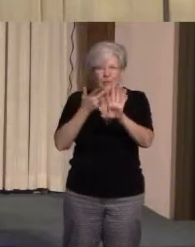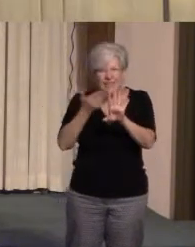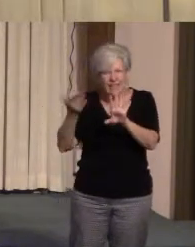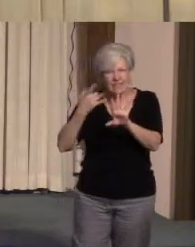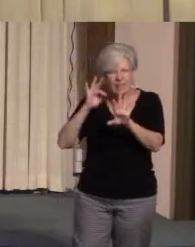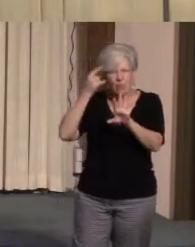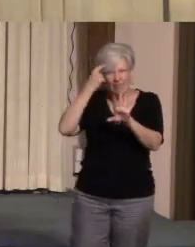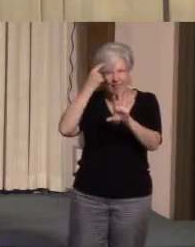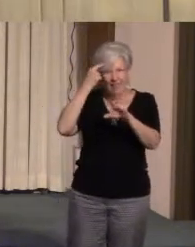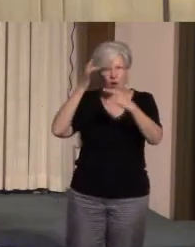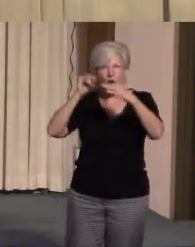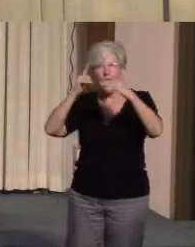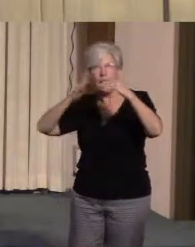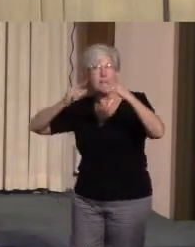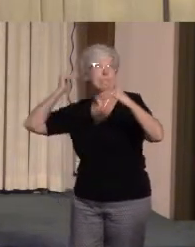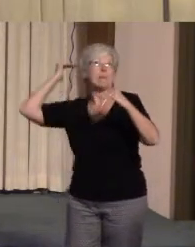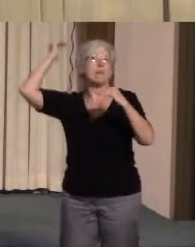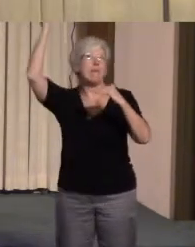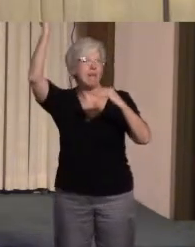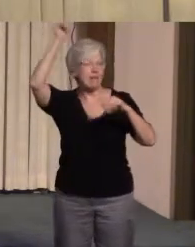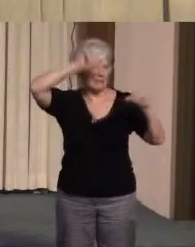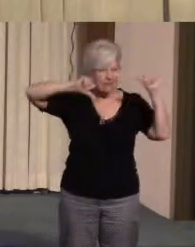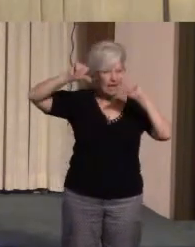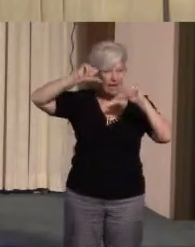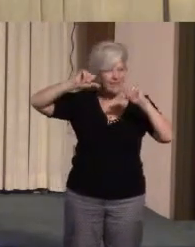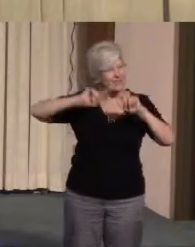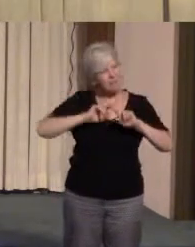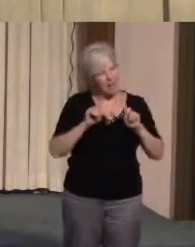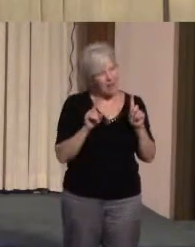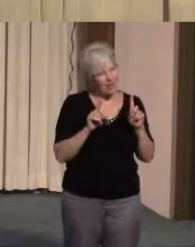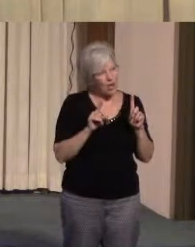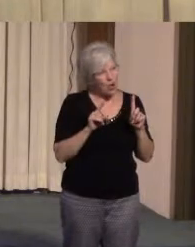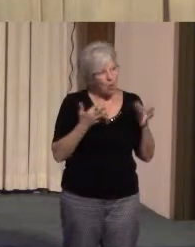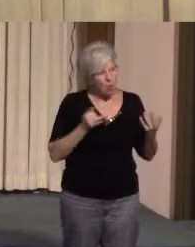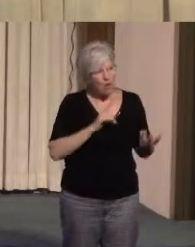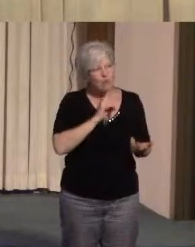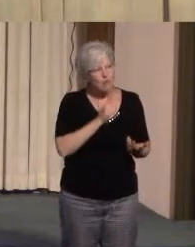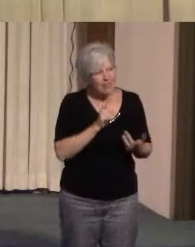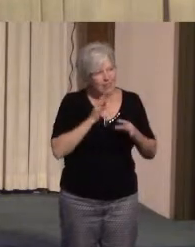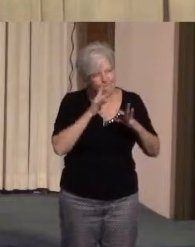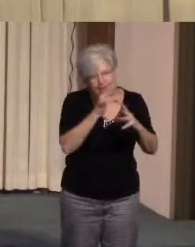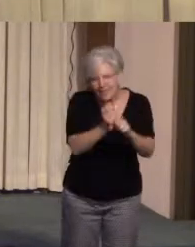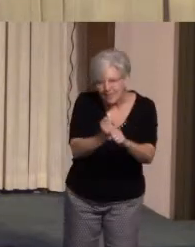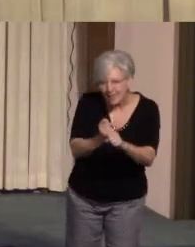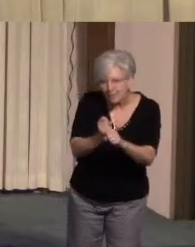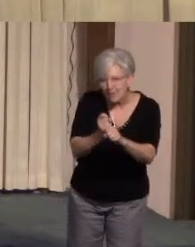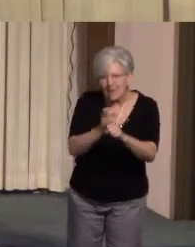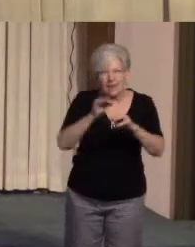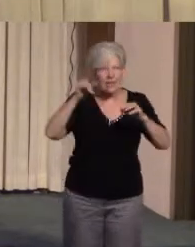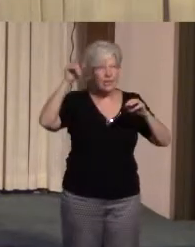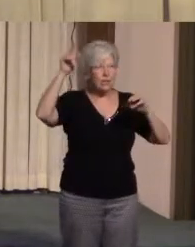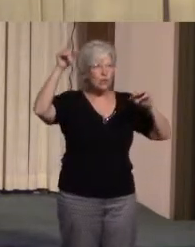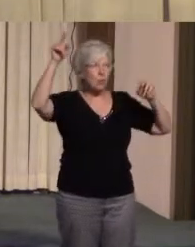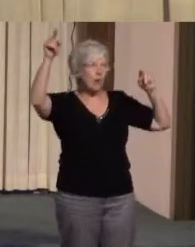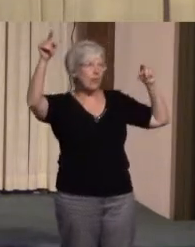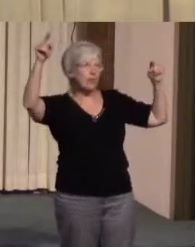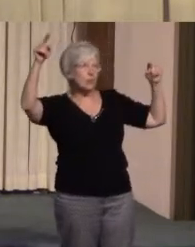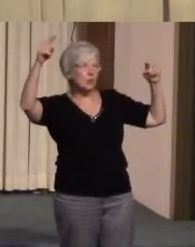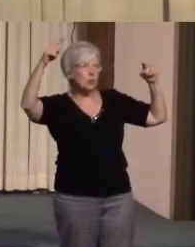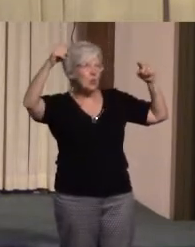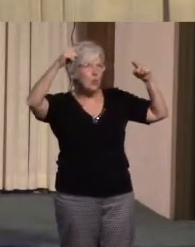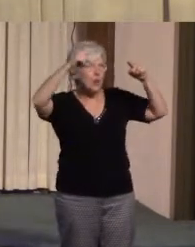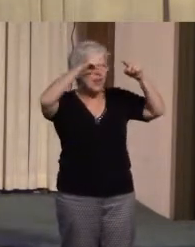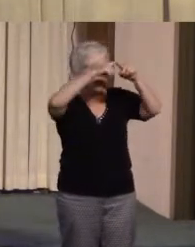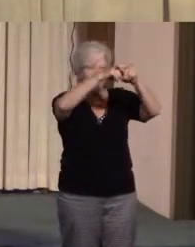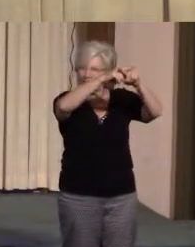out beyond science. But what really fascinates me is those places where the two kind